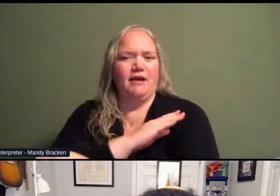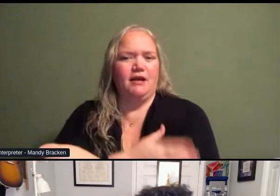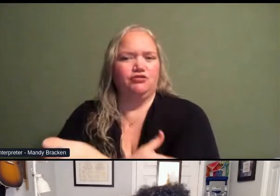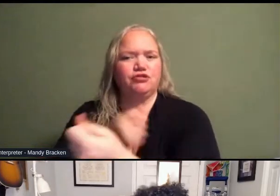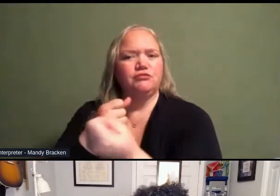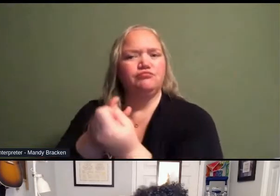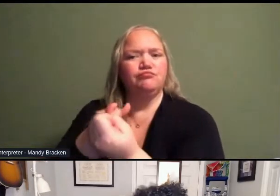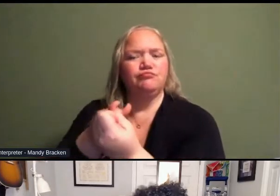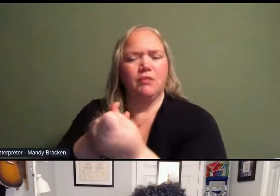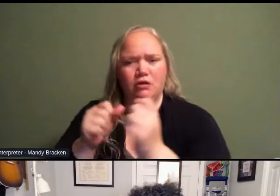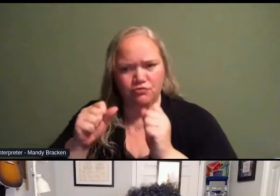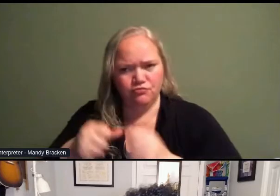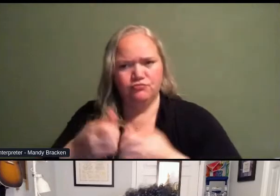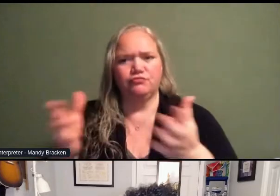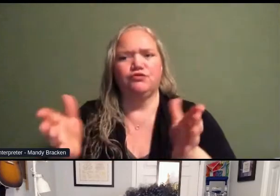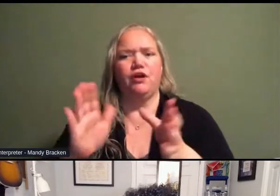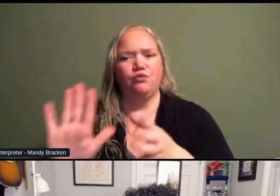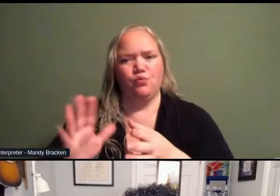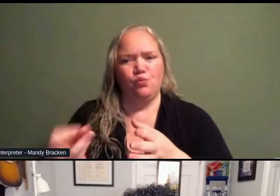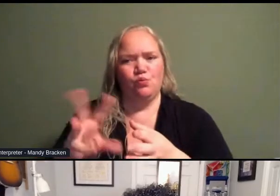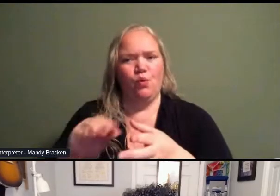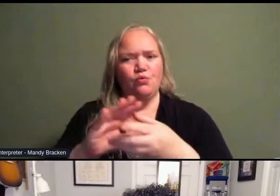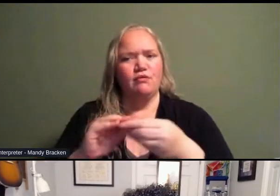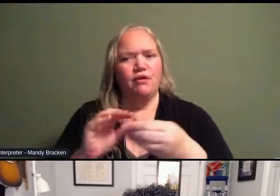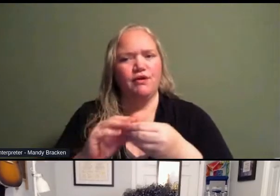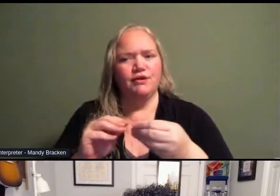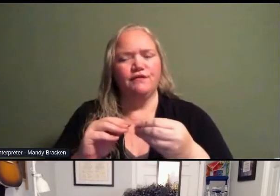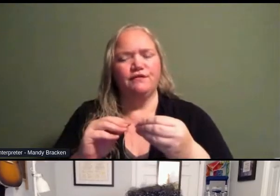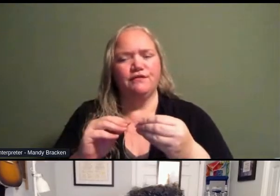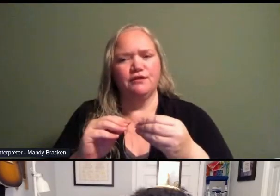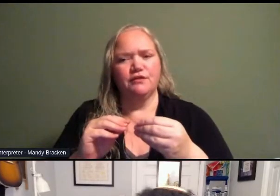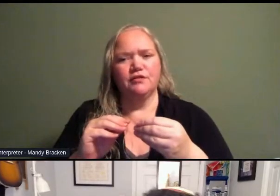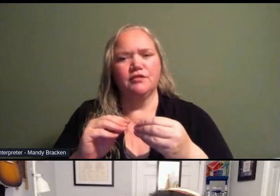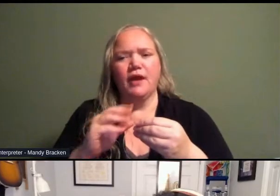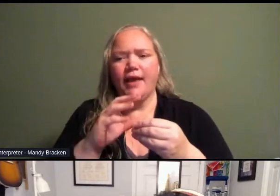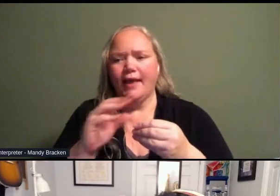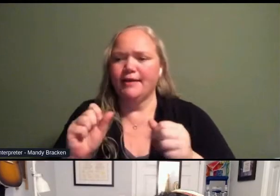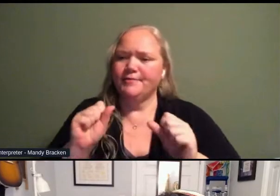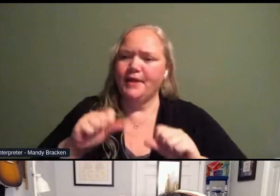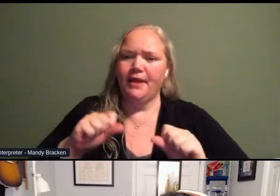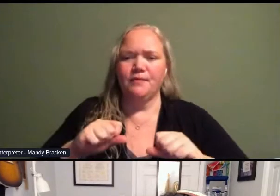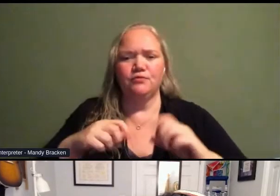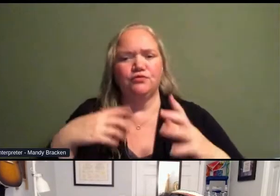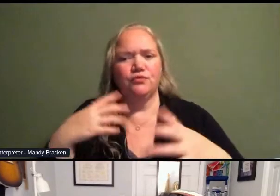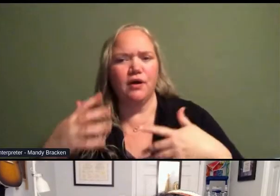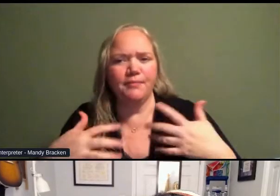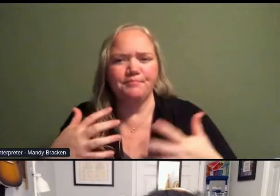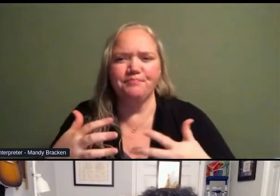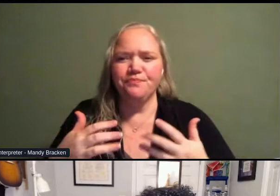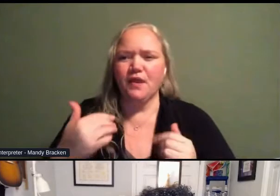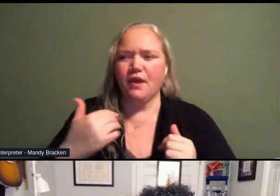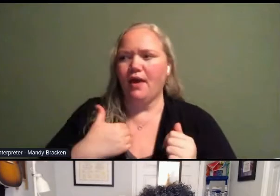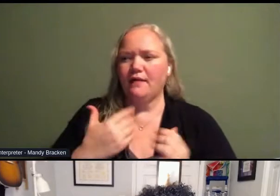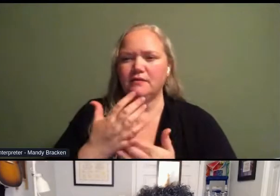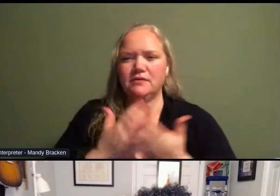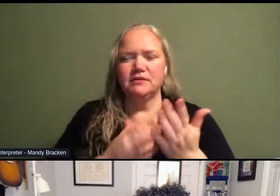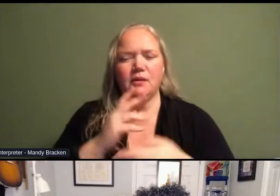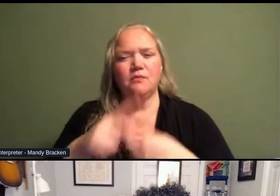and be able to just have some sort of voice in their own